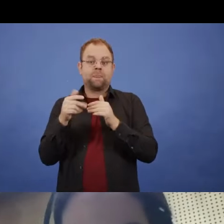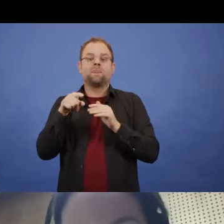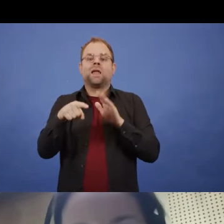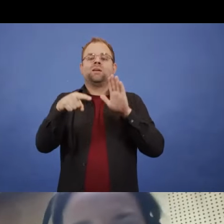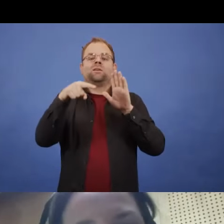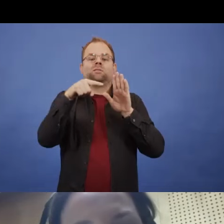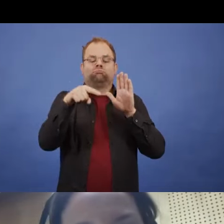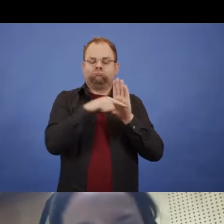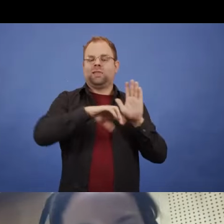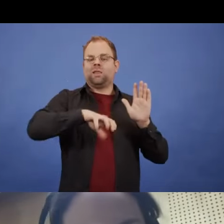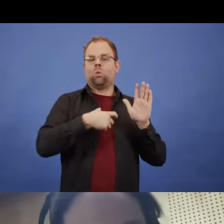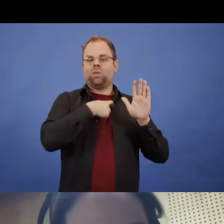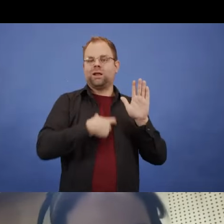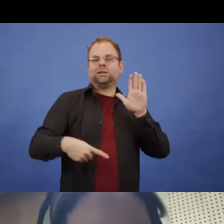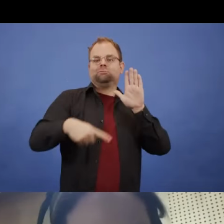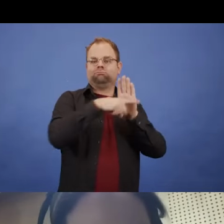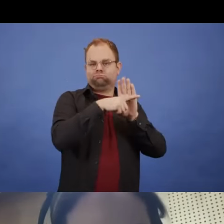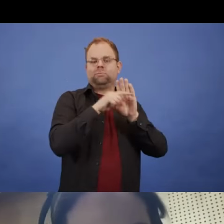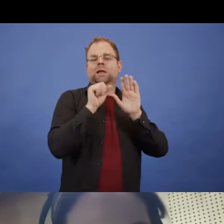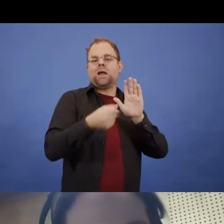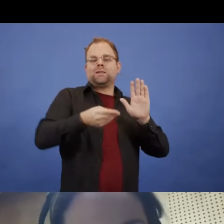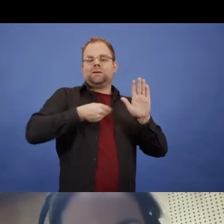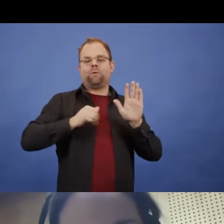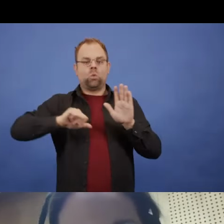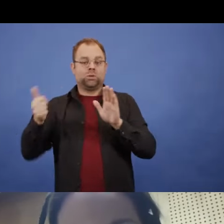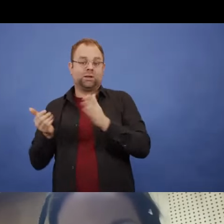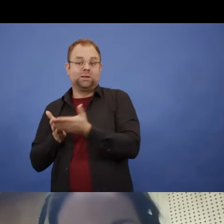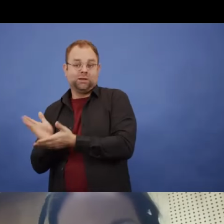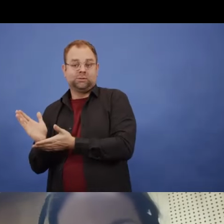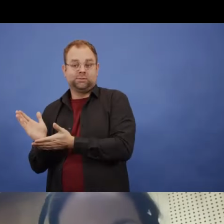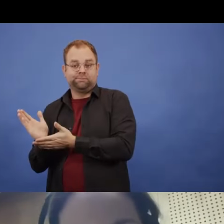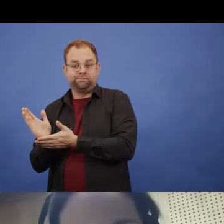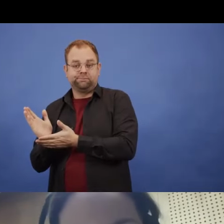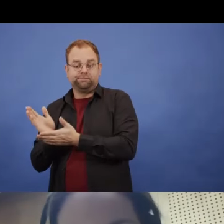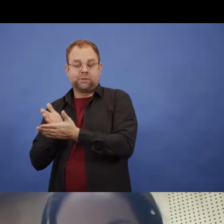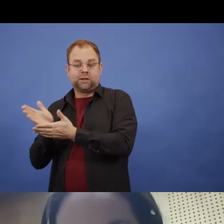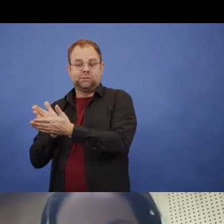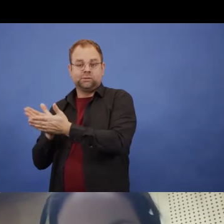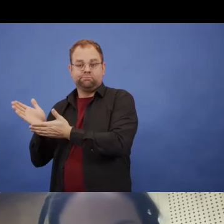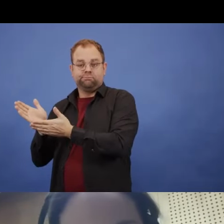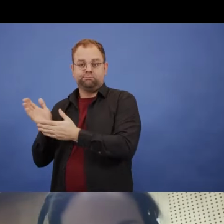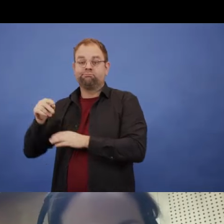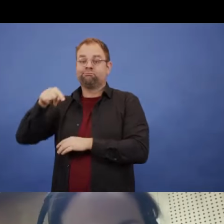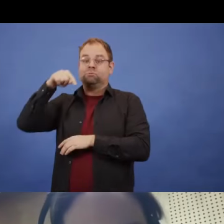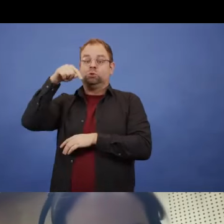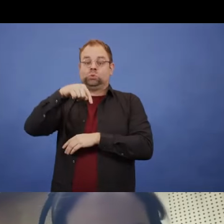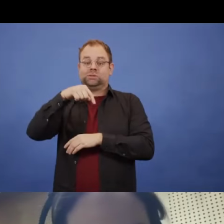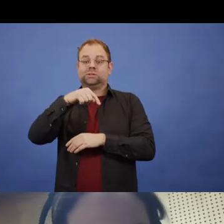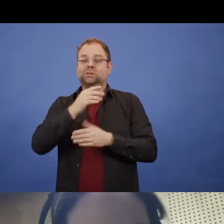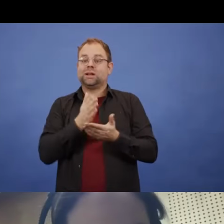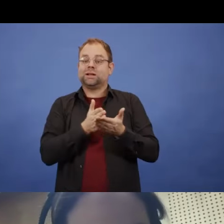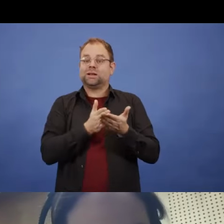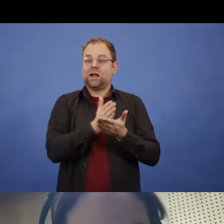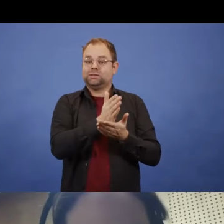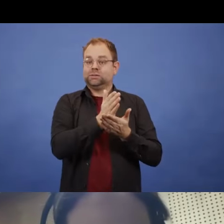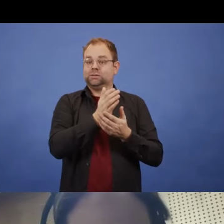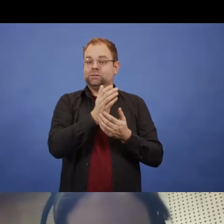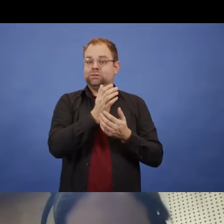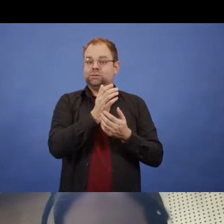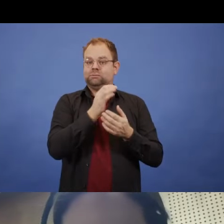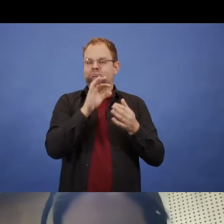clearly stated that everybody has the right to a nationality. And this was later also reiterated in many other